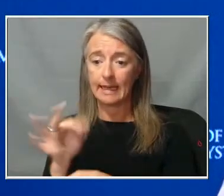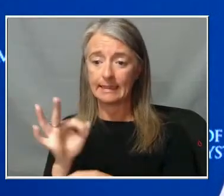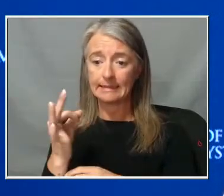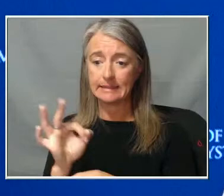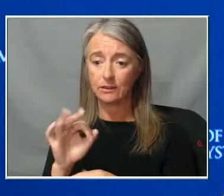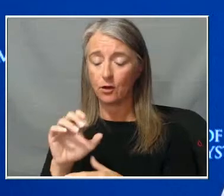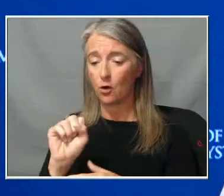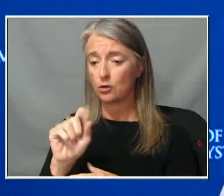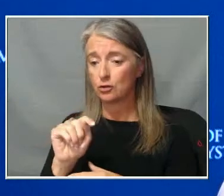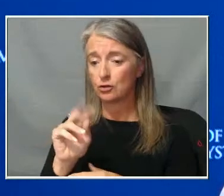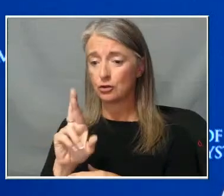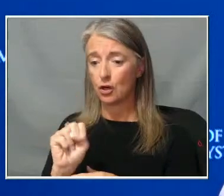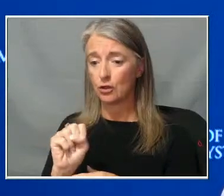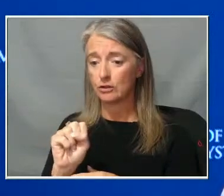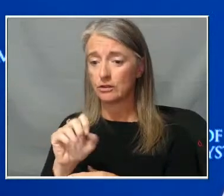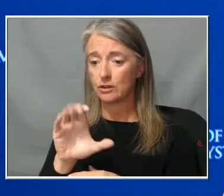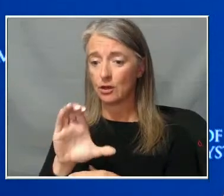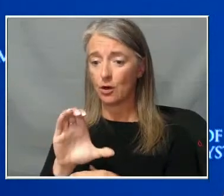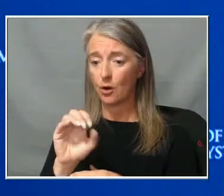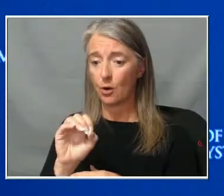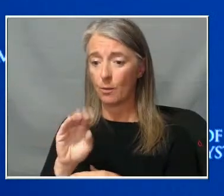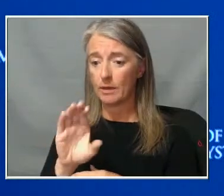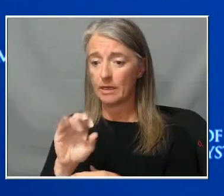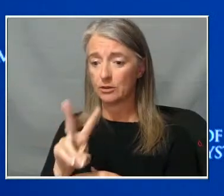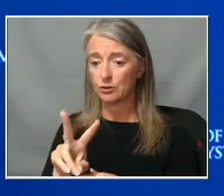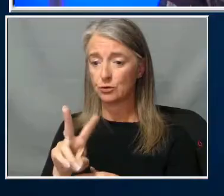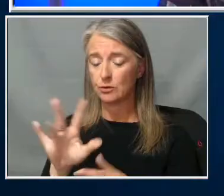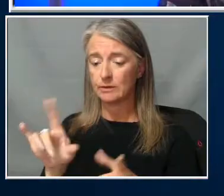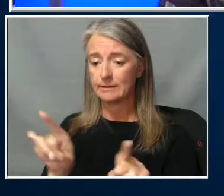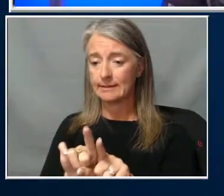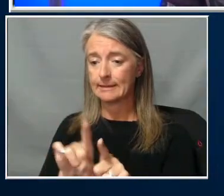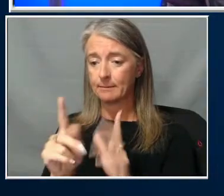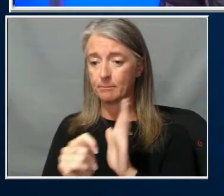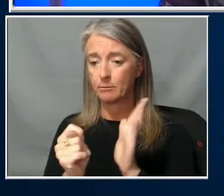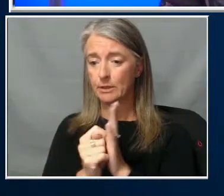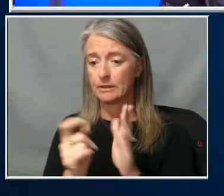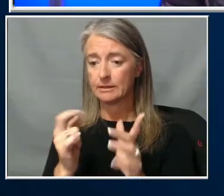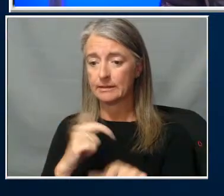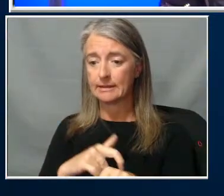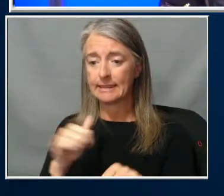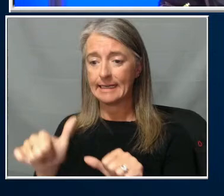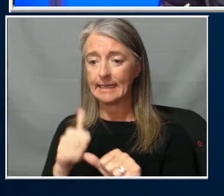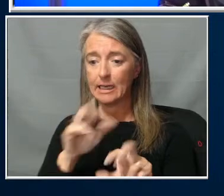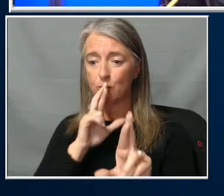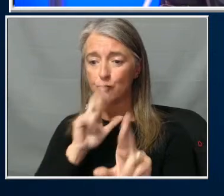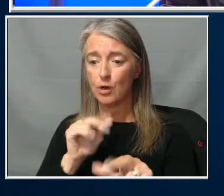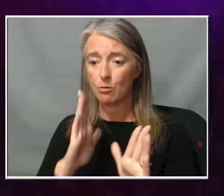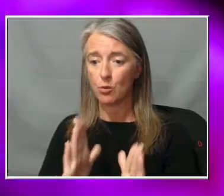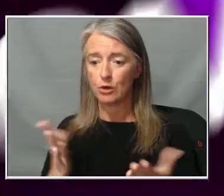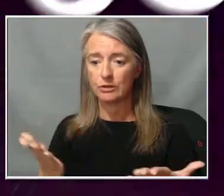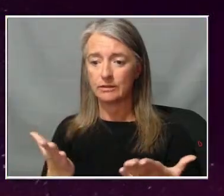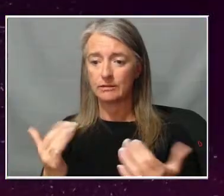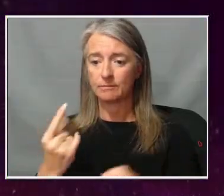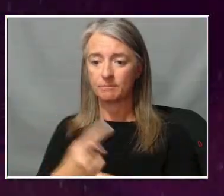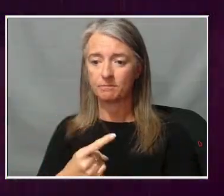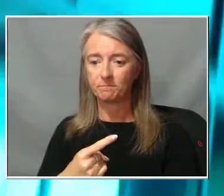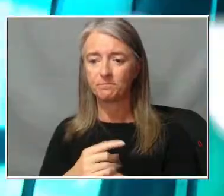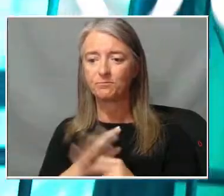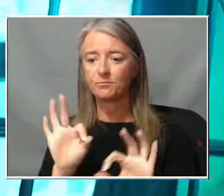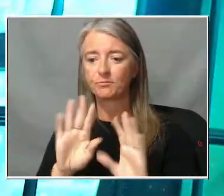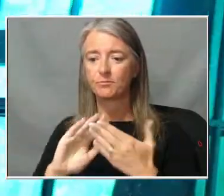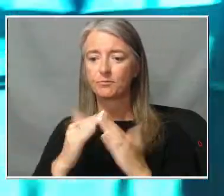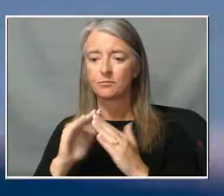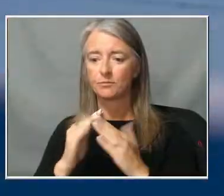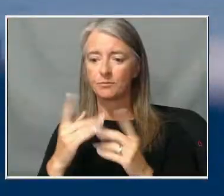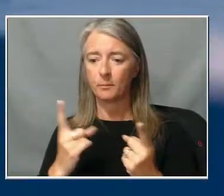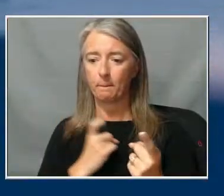SARS-CoV-2 infection around that same period of time as well. Any reporters with us today? Let's get to our community questions.